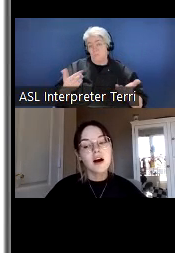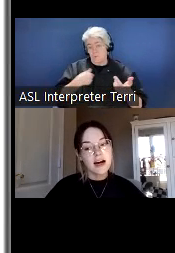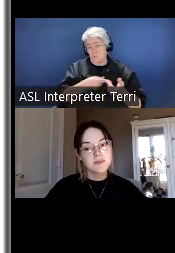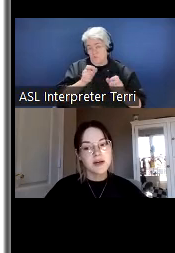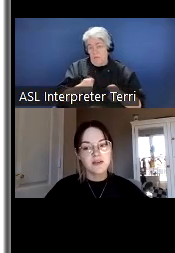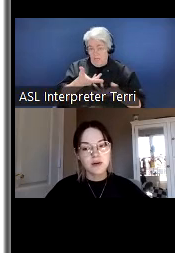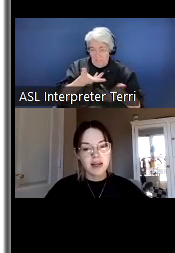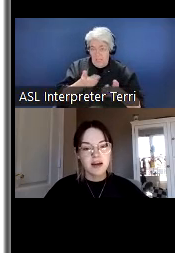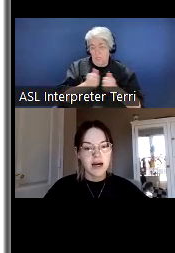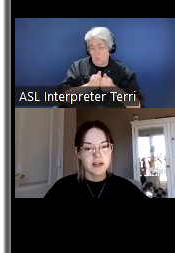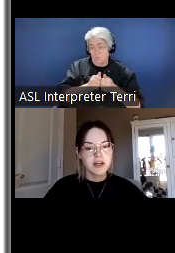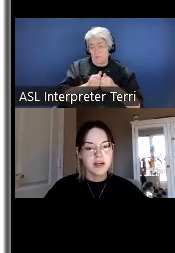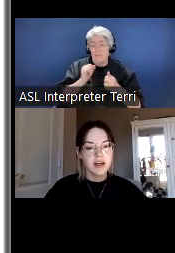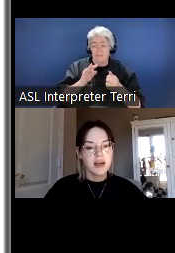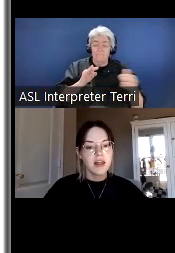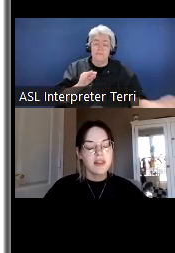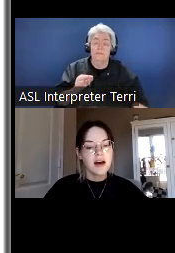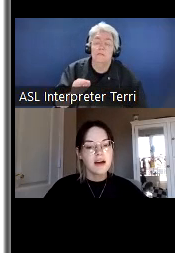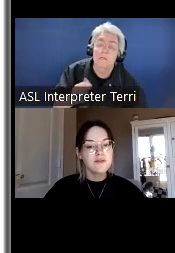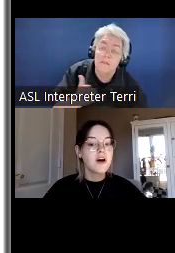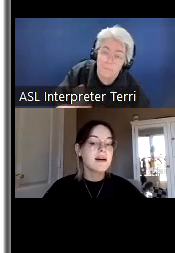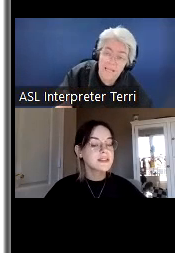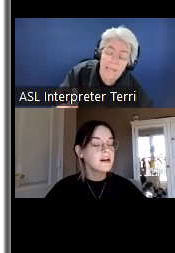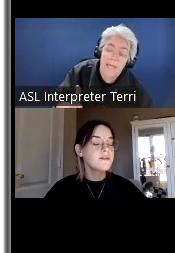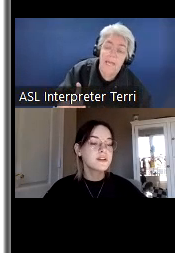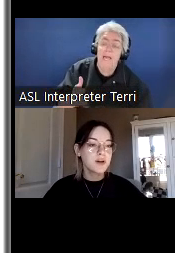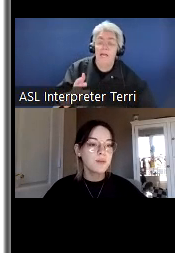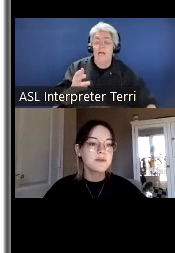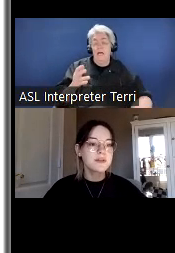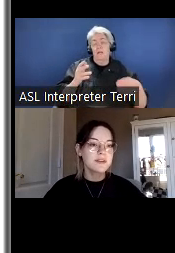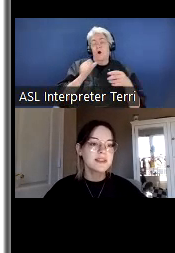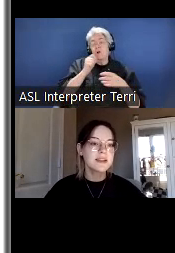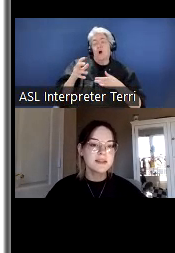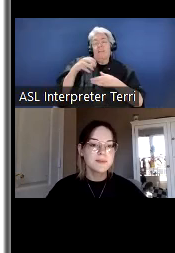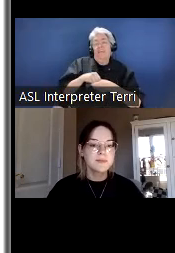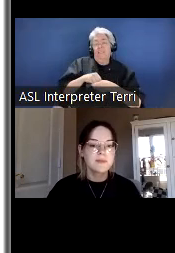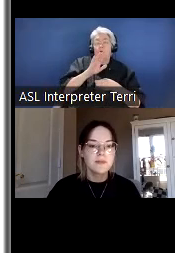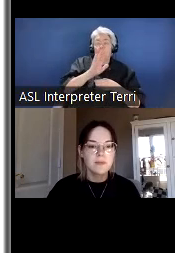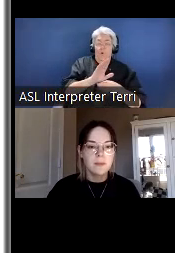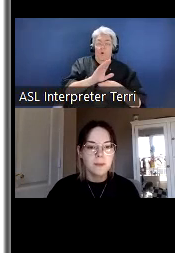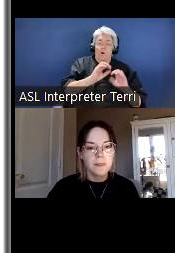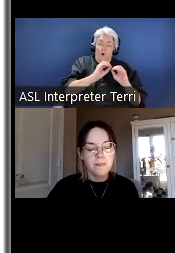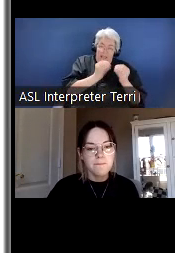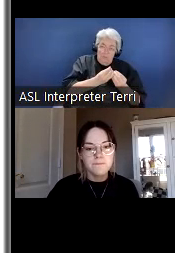if there are aspects of your plan of action that fall outside of your scope of services.